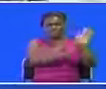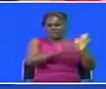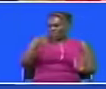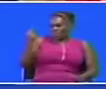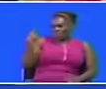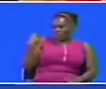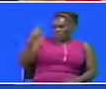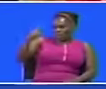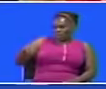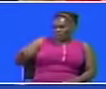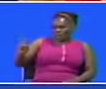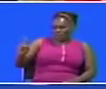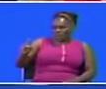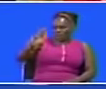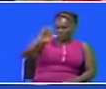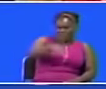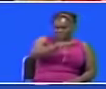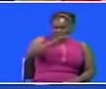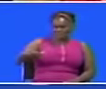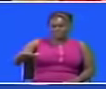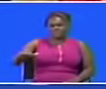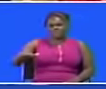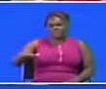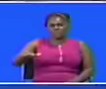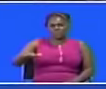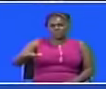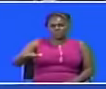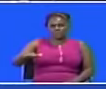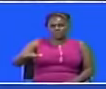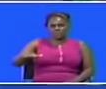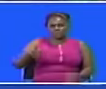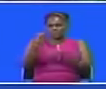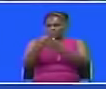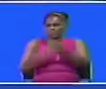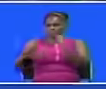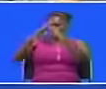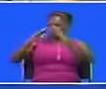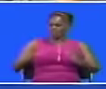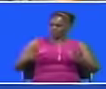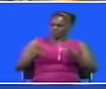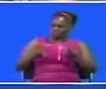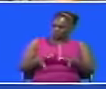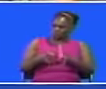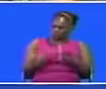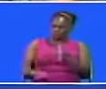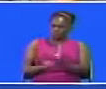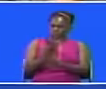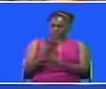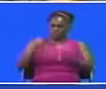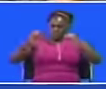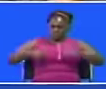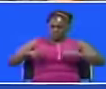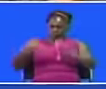recently passed at the chaotic National Assembly special sitting, then the two houses will be forced to form a mediation